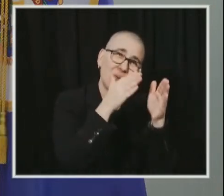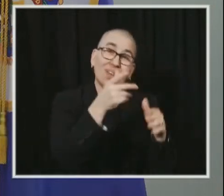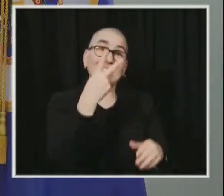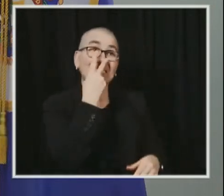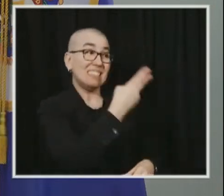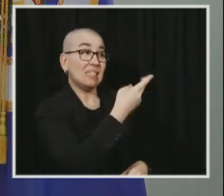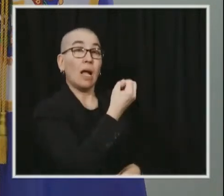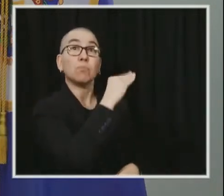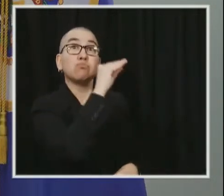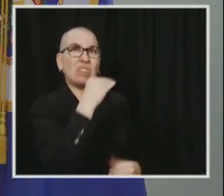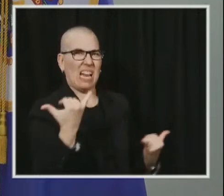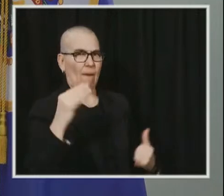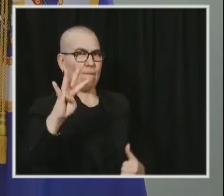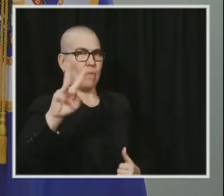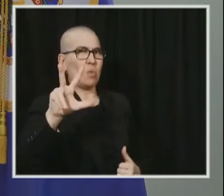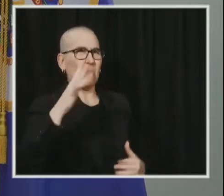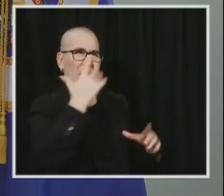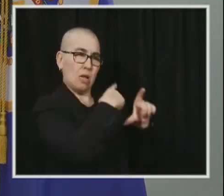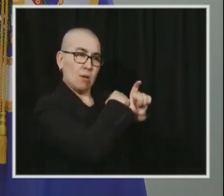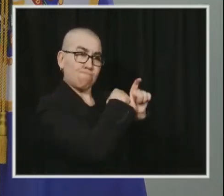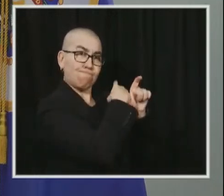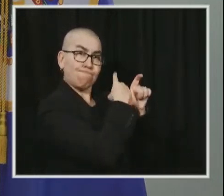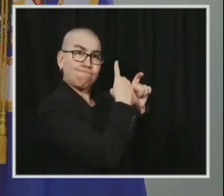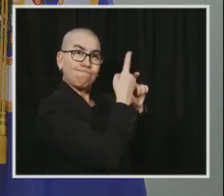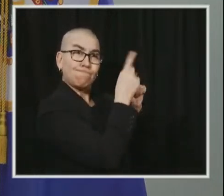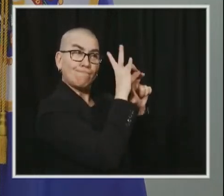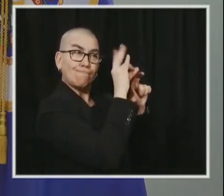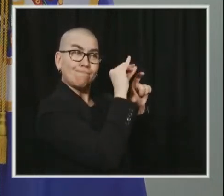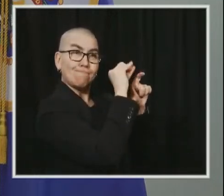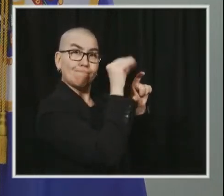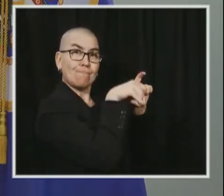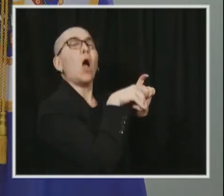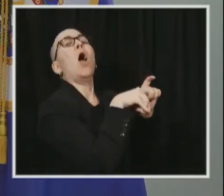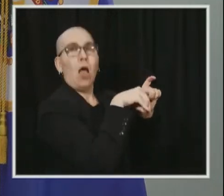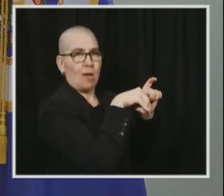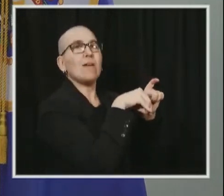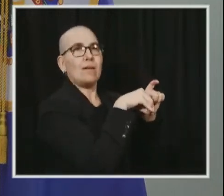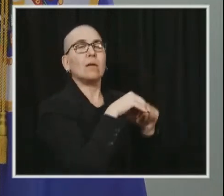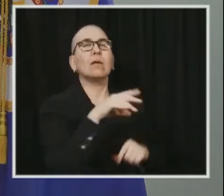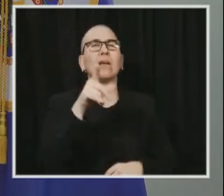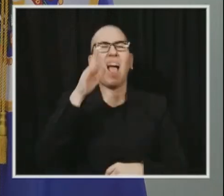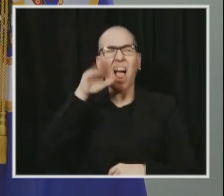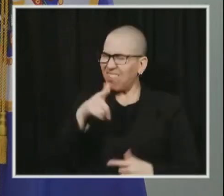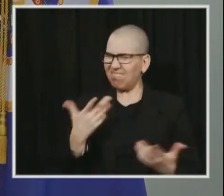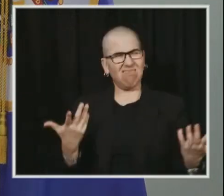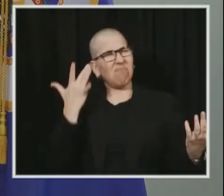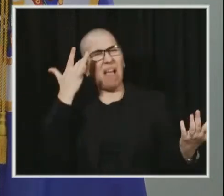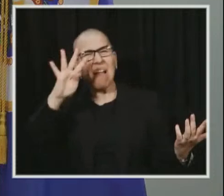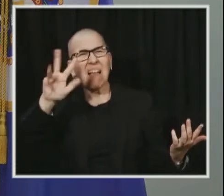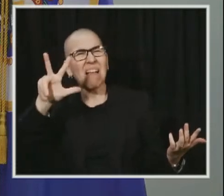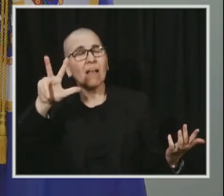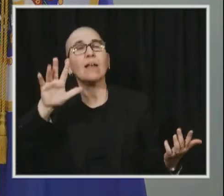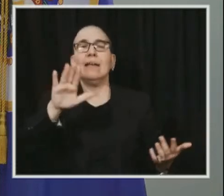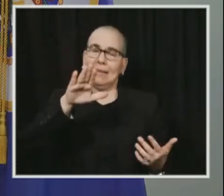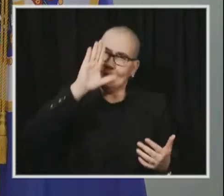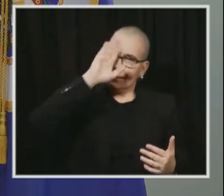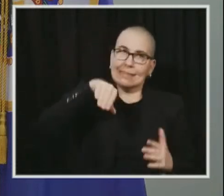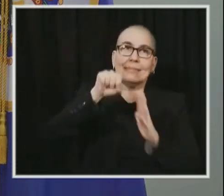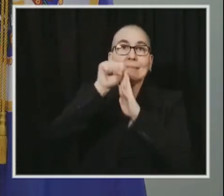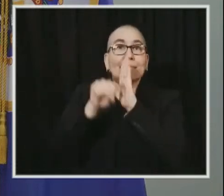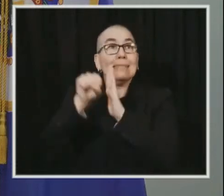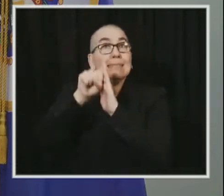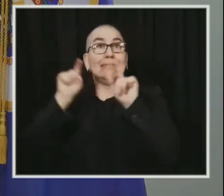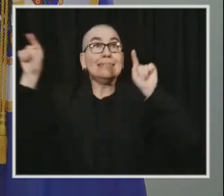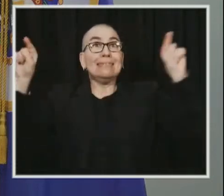it's at? First of all, we want, and Minnesota is probably doing this better than any other state, that we want everyone to get